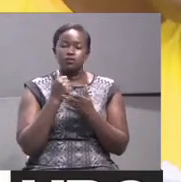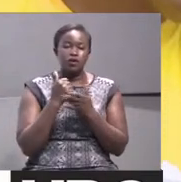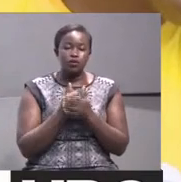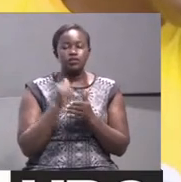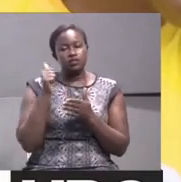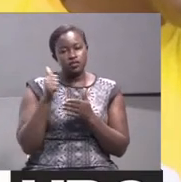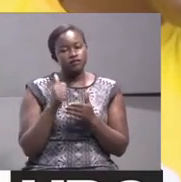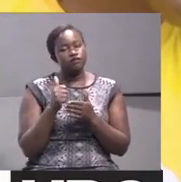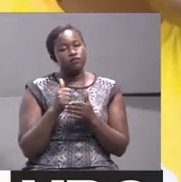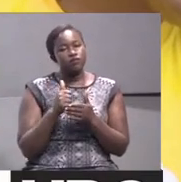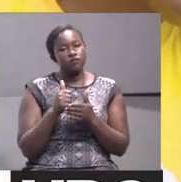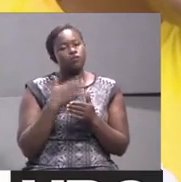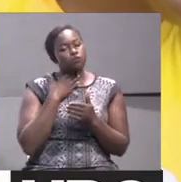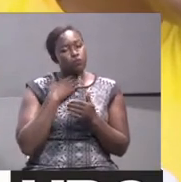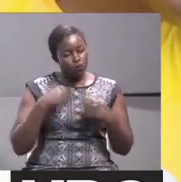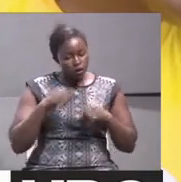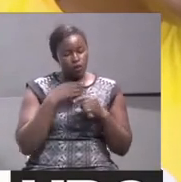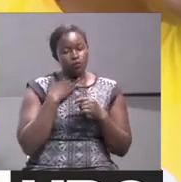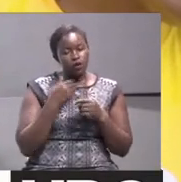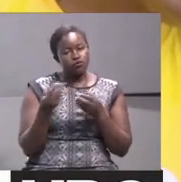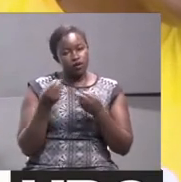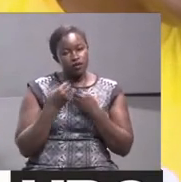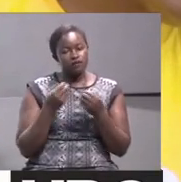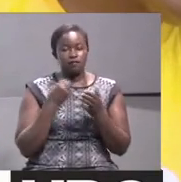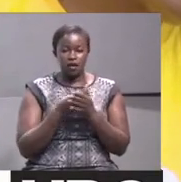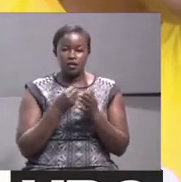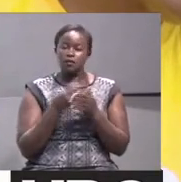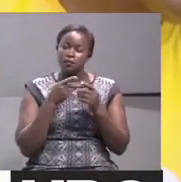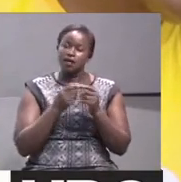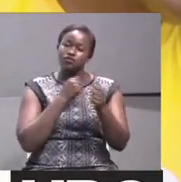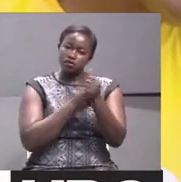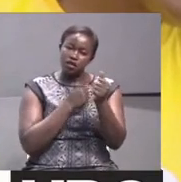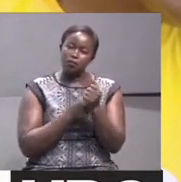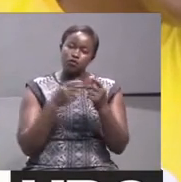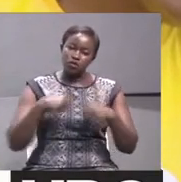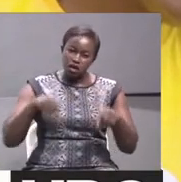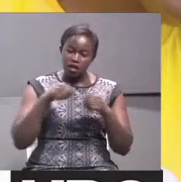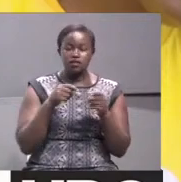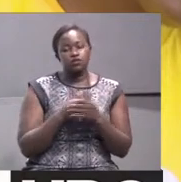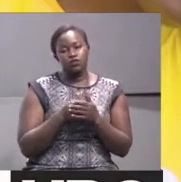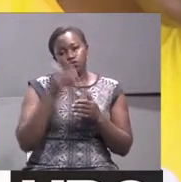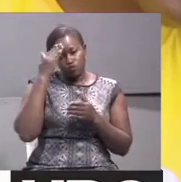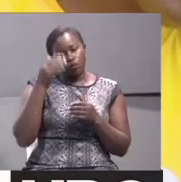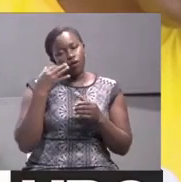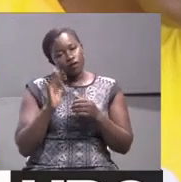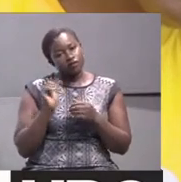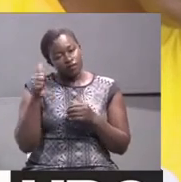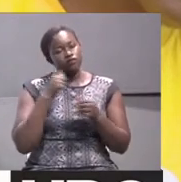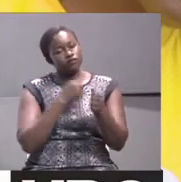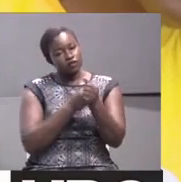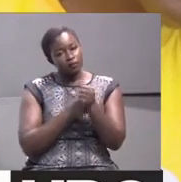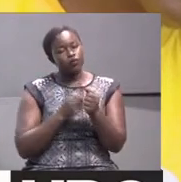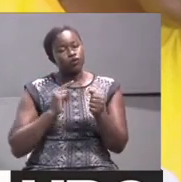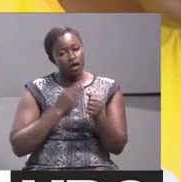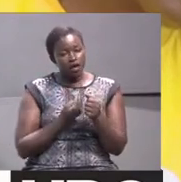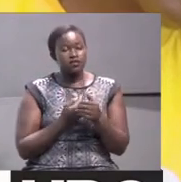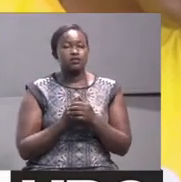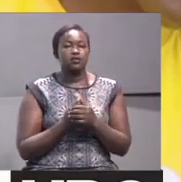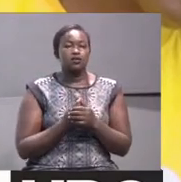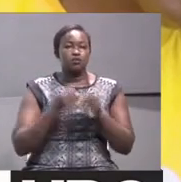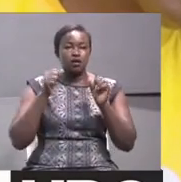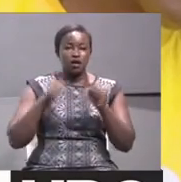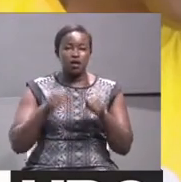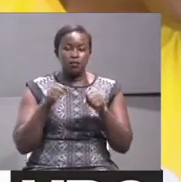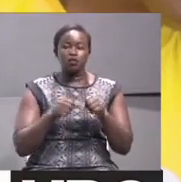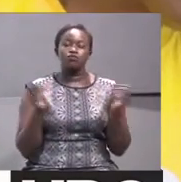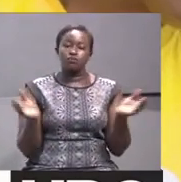him to give us money, but want him to support us. You know, when he supports us, we'll be able again to mobilize